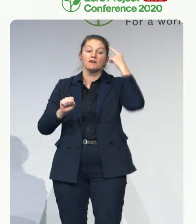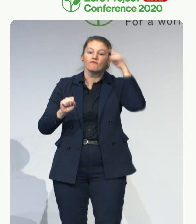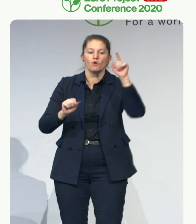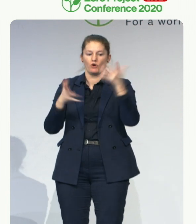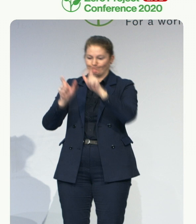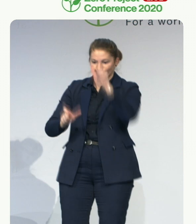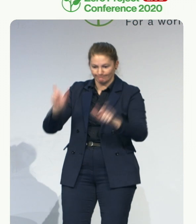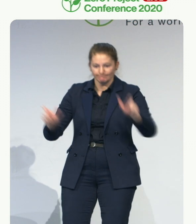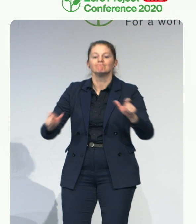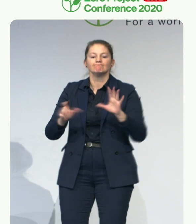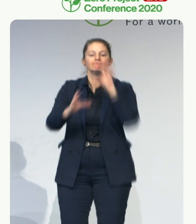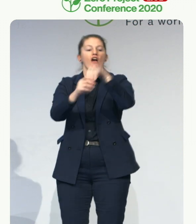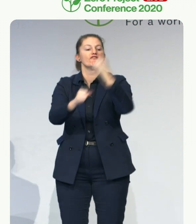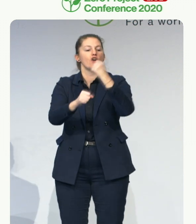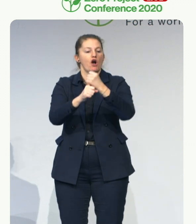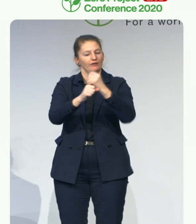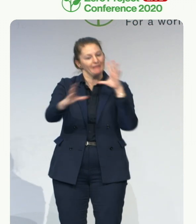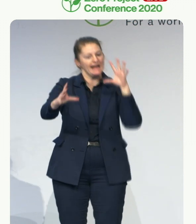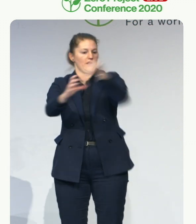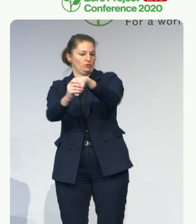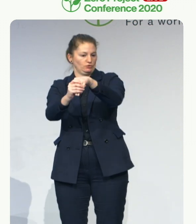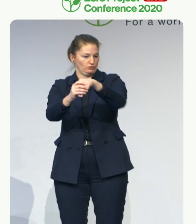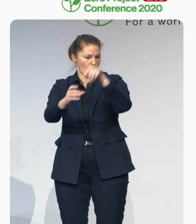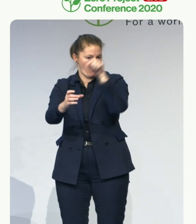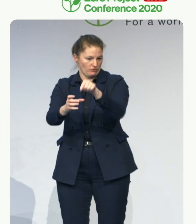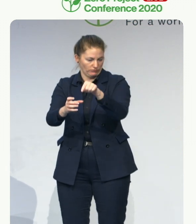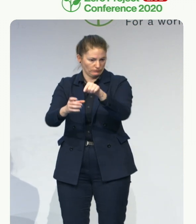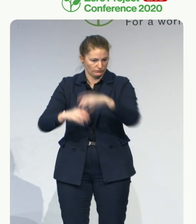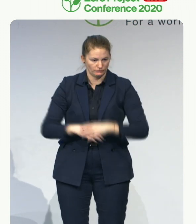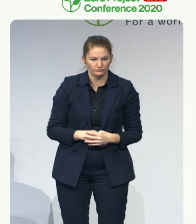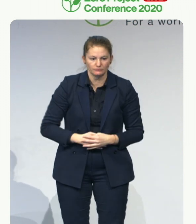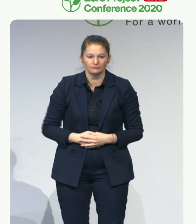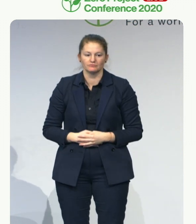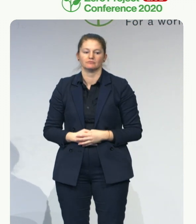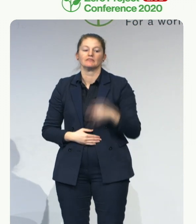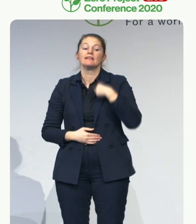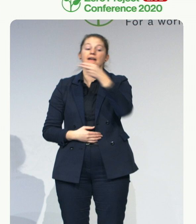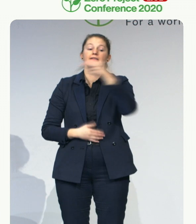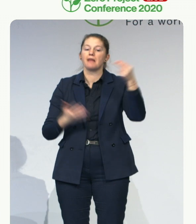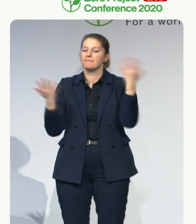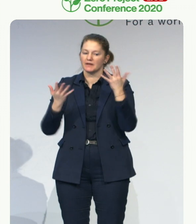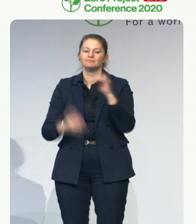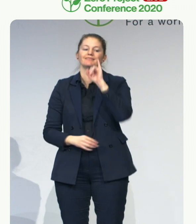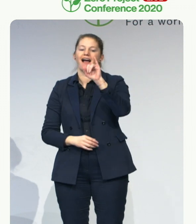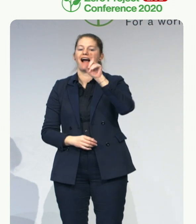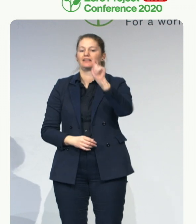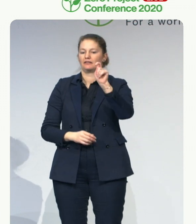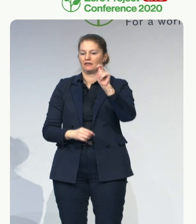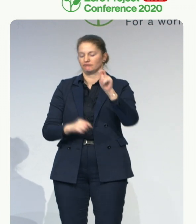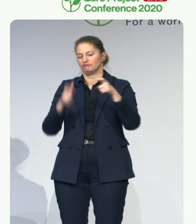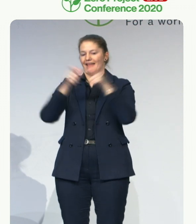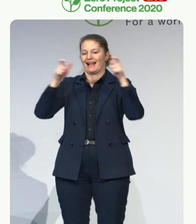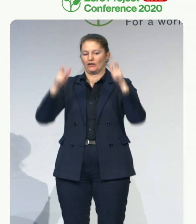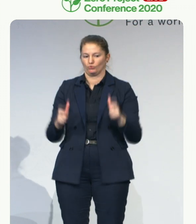As part of a pilot model funded by the Ministry of Economic Affairs,